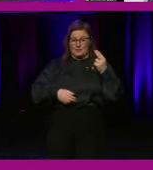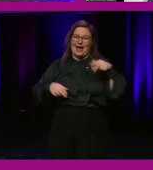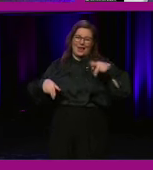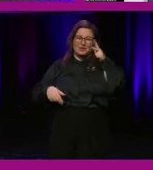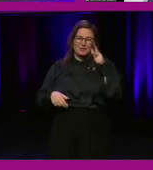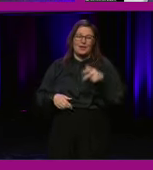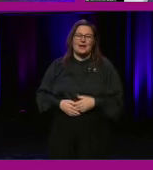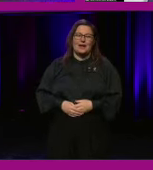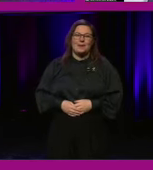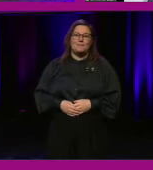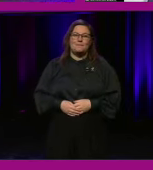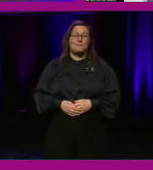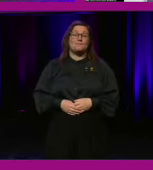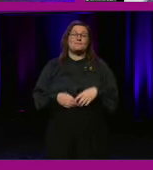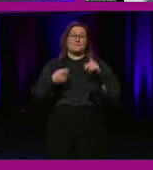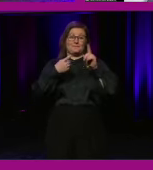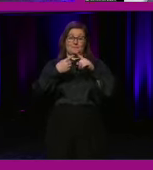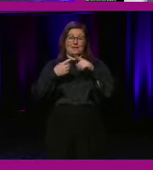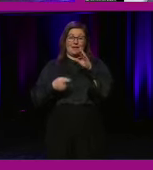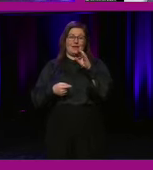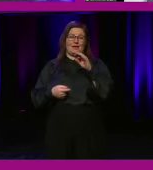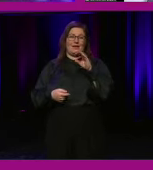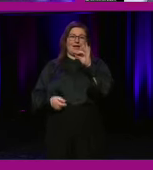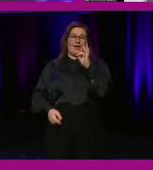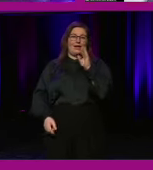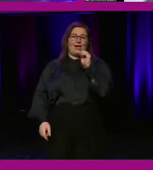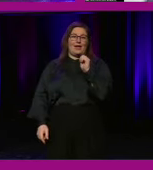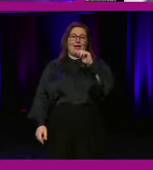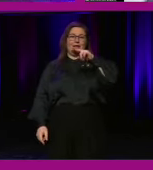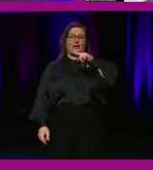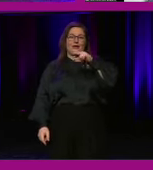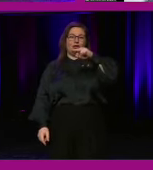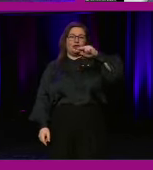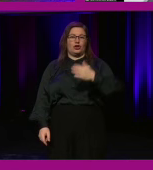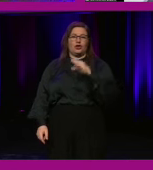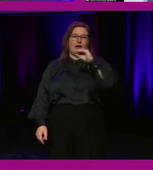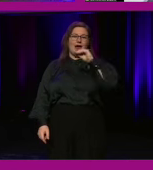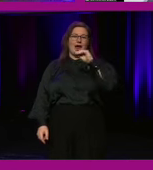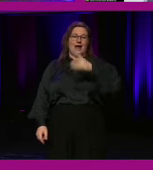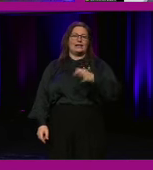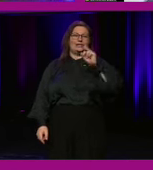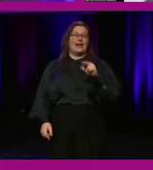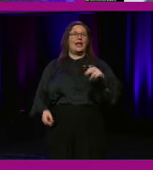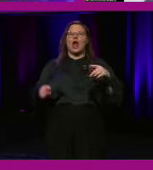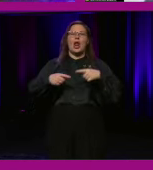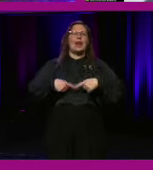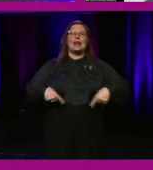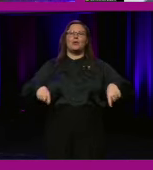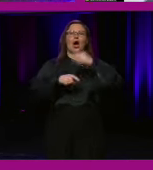Gothenburg. We have Henry Asher, who is a kind of local hero here, I would